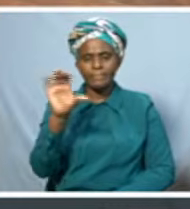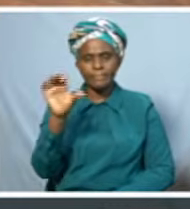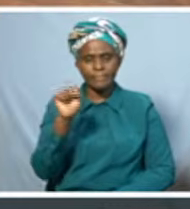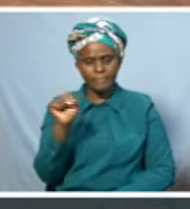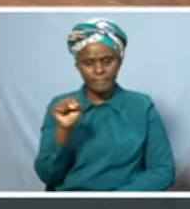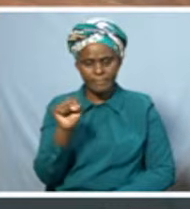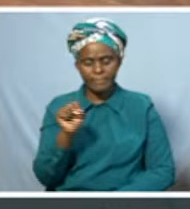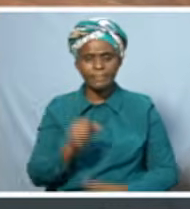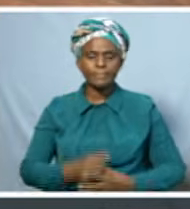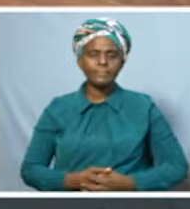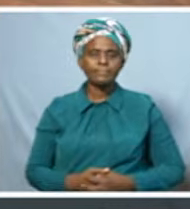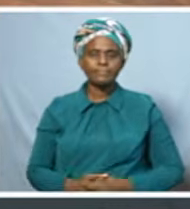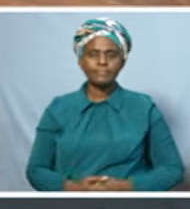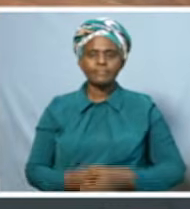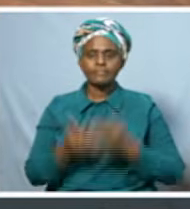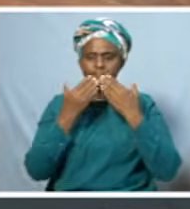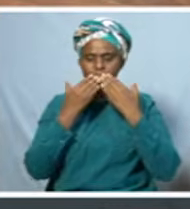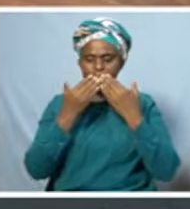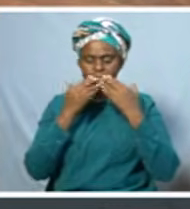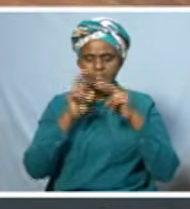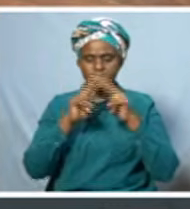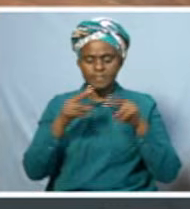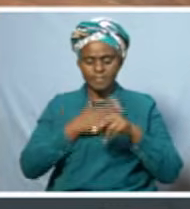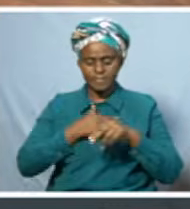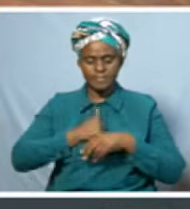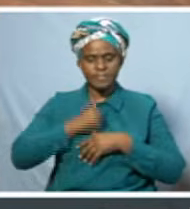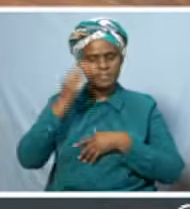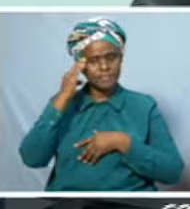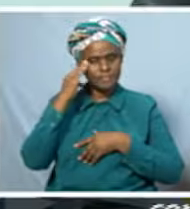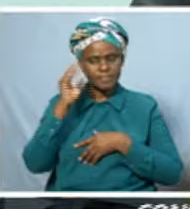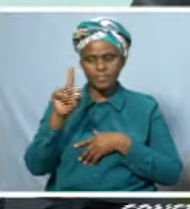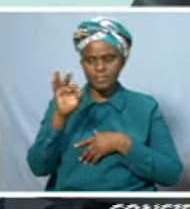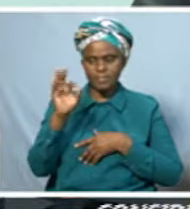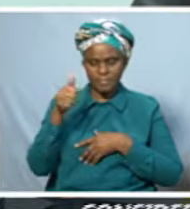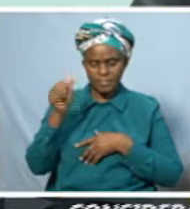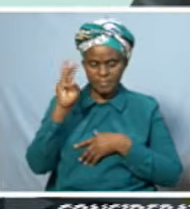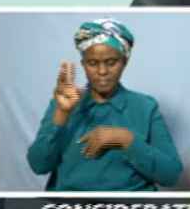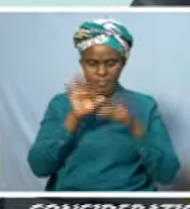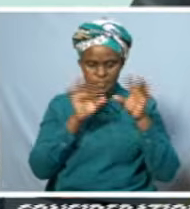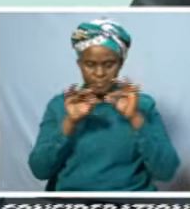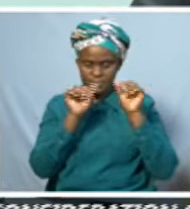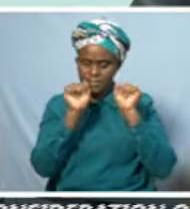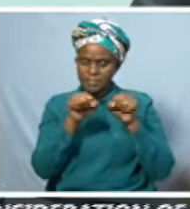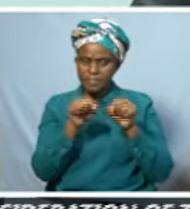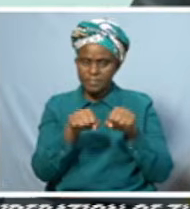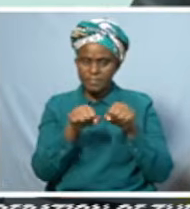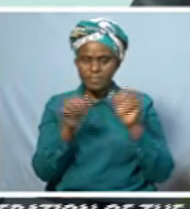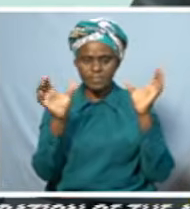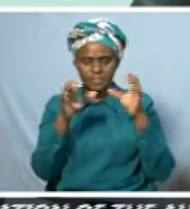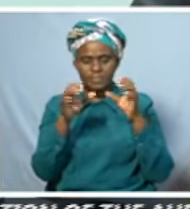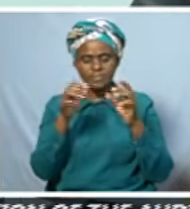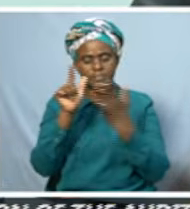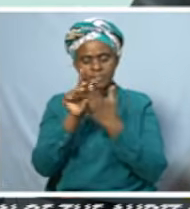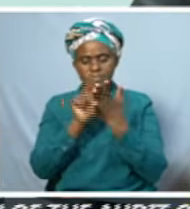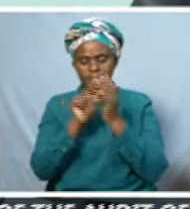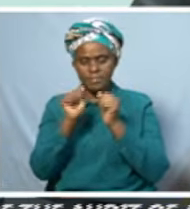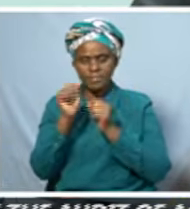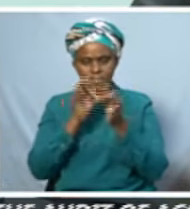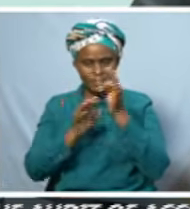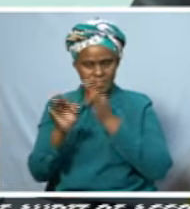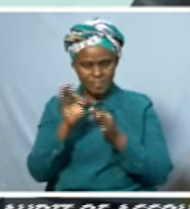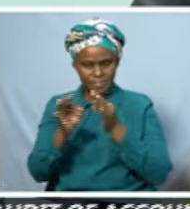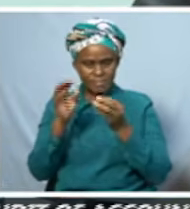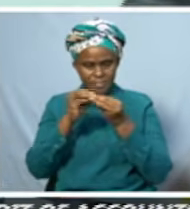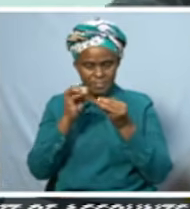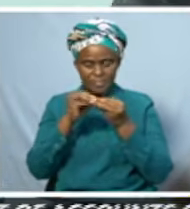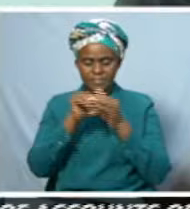CS? Thank you, Chair. I know the DF will pick it. Possibly, Council Advocate can shed a little bit of light